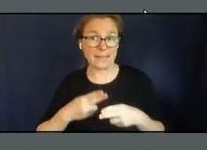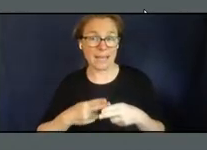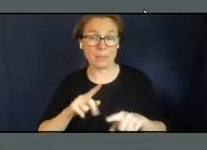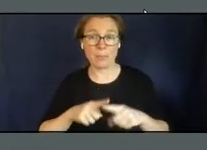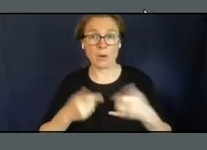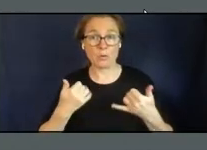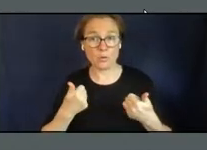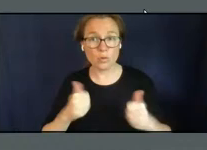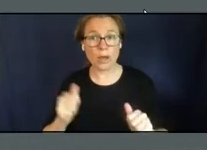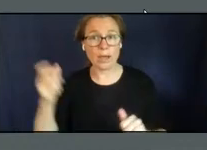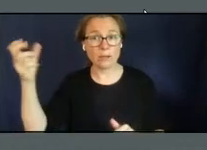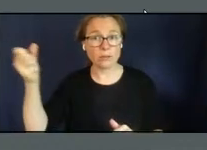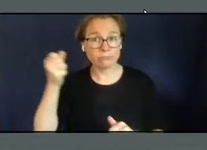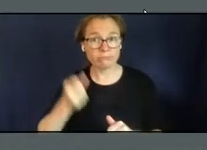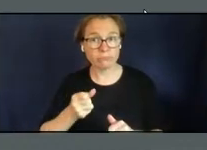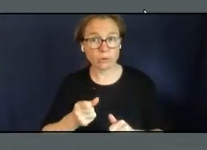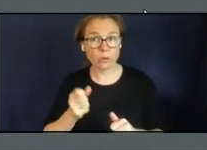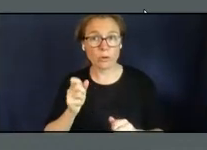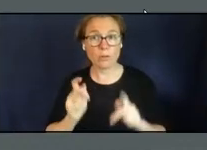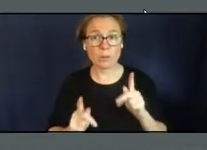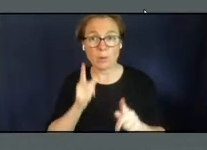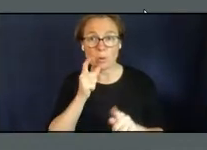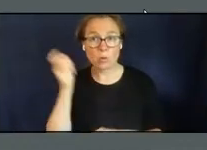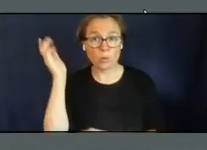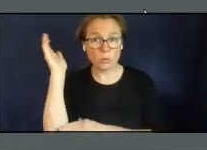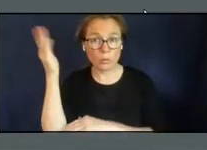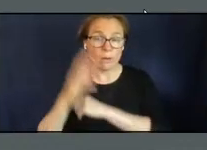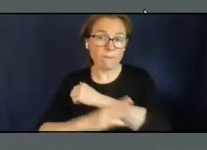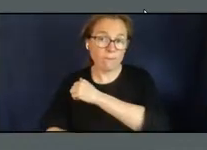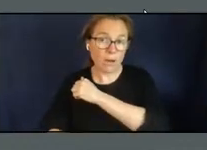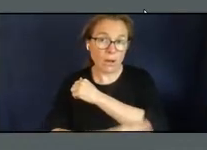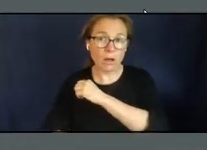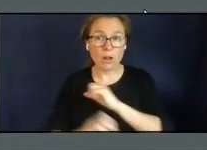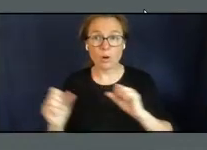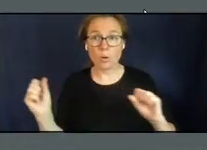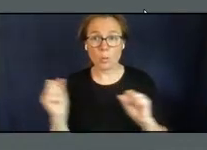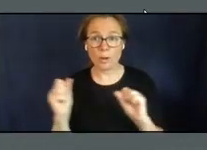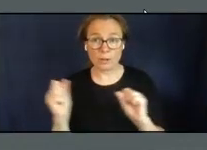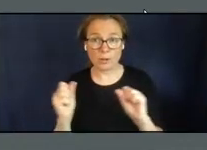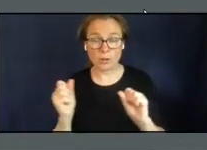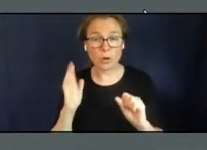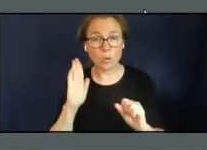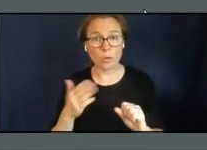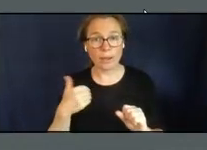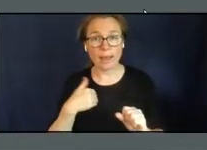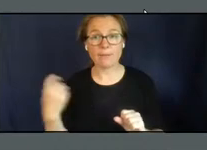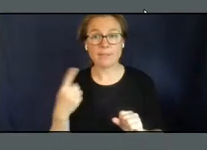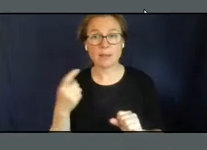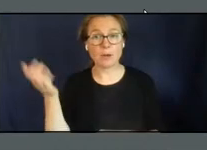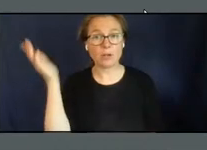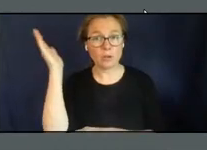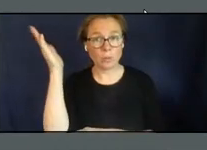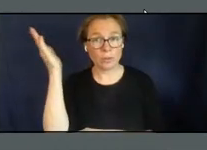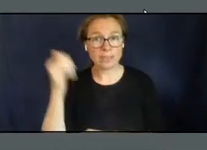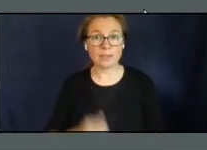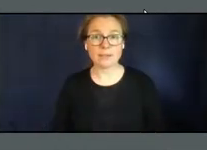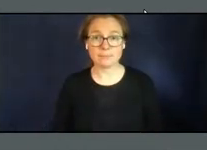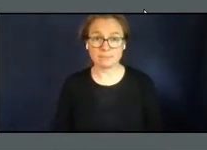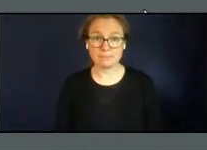fall or early winter term, we will have someone to help with that as well.